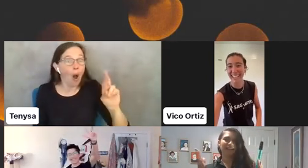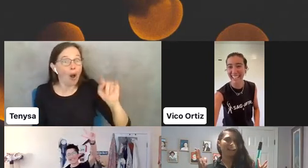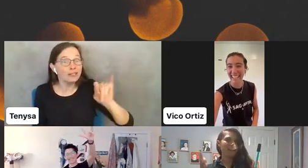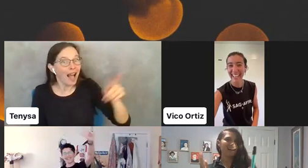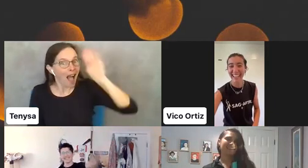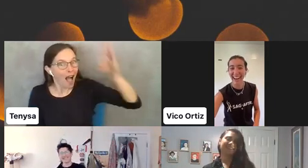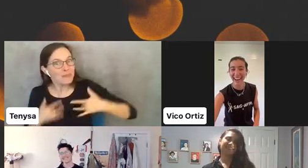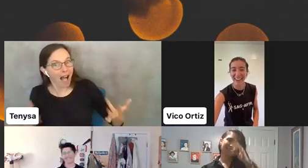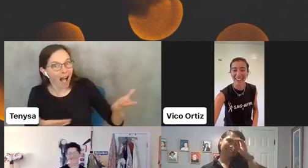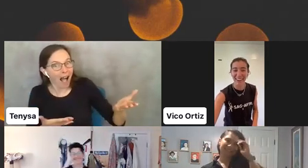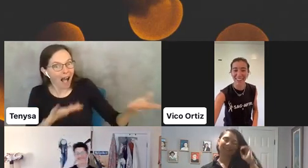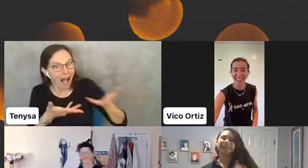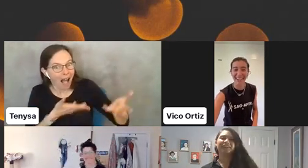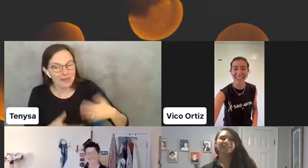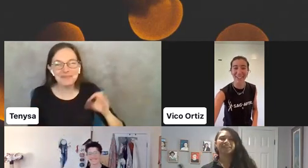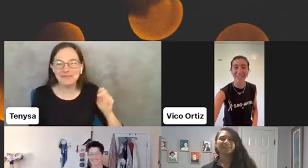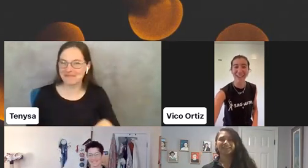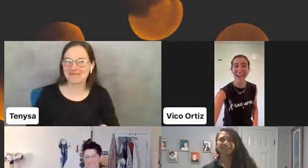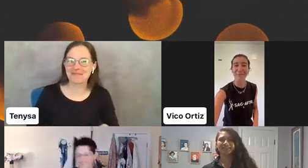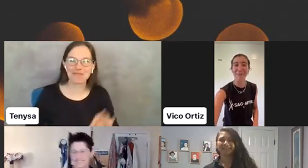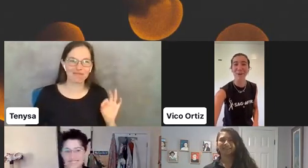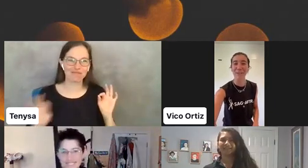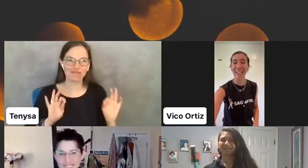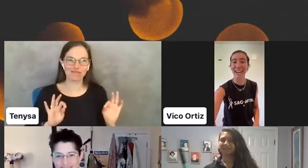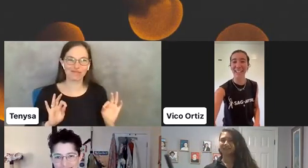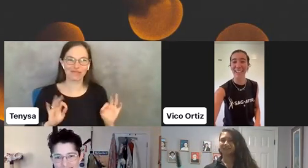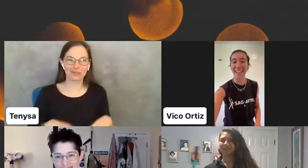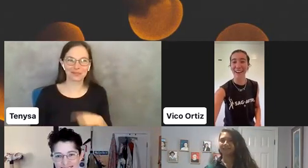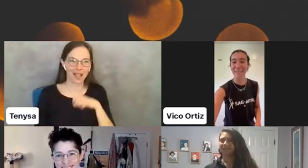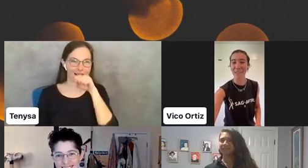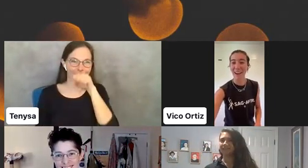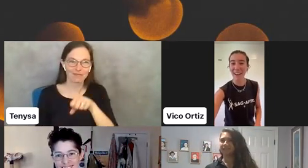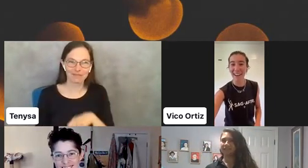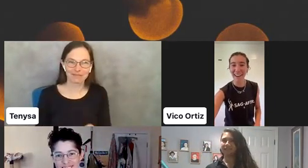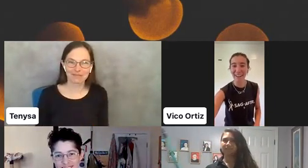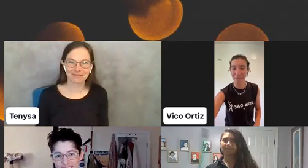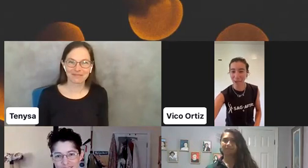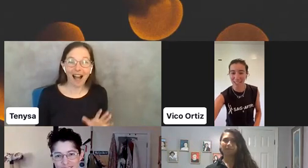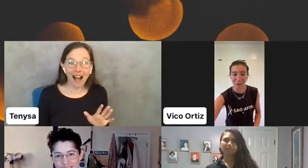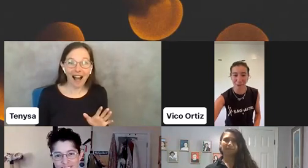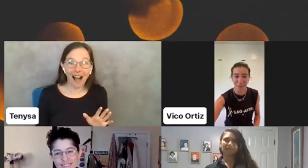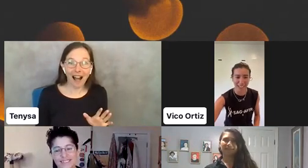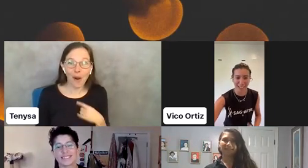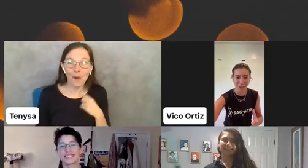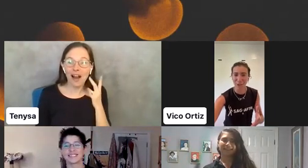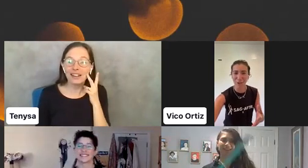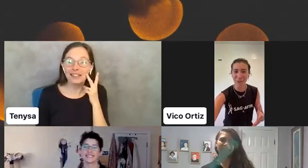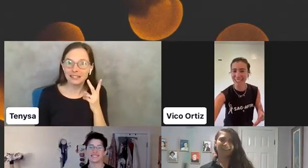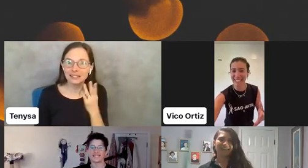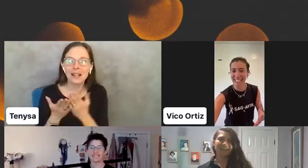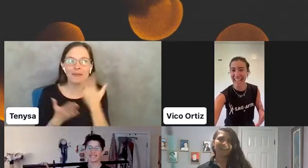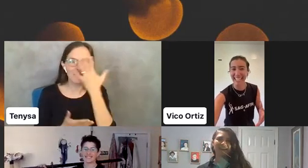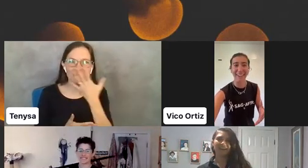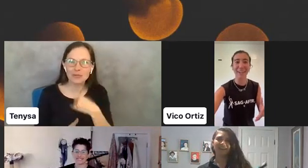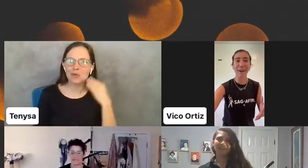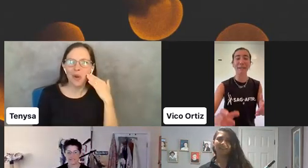Oh my gosh, incredible. I love. Oh, I see familiar faces here too. This